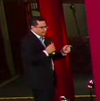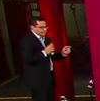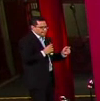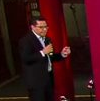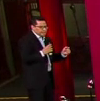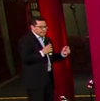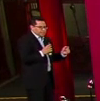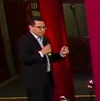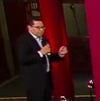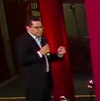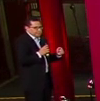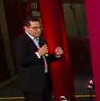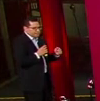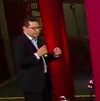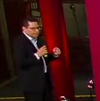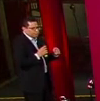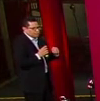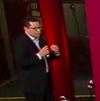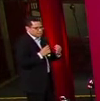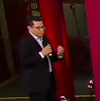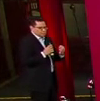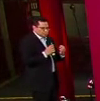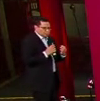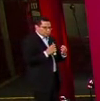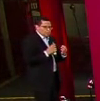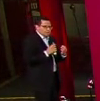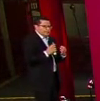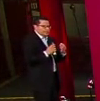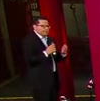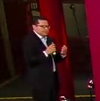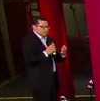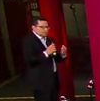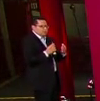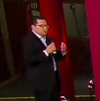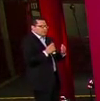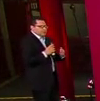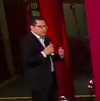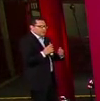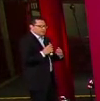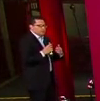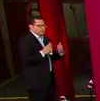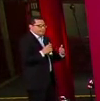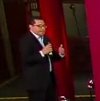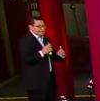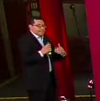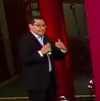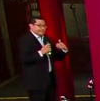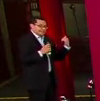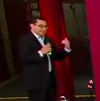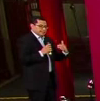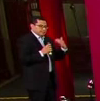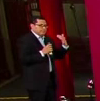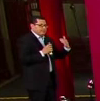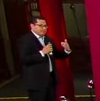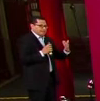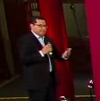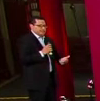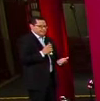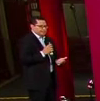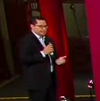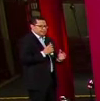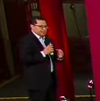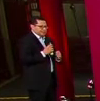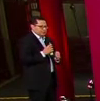here. Here we can take a look at a new chart that we want to use to express